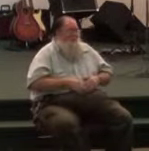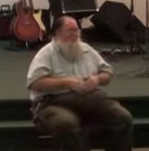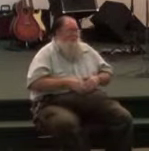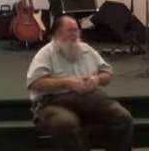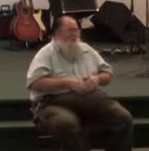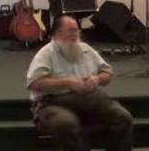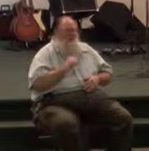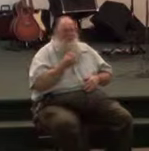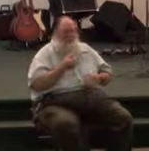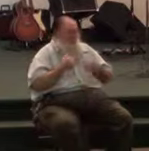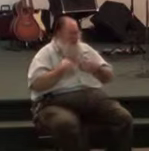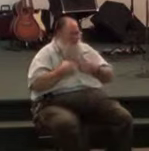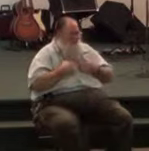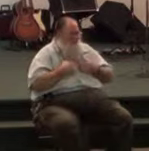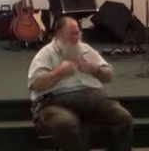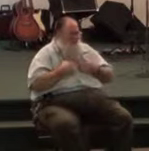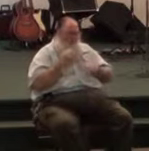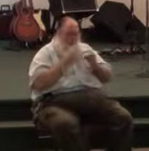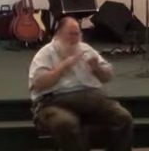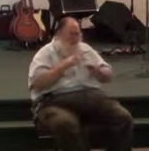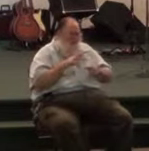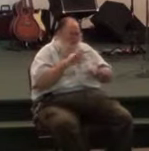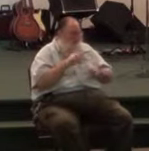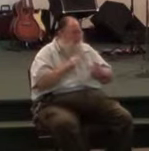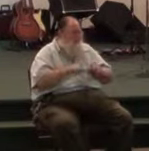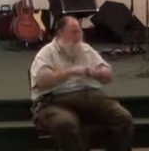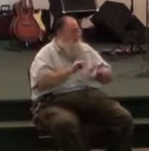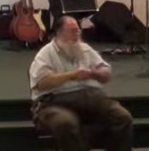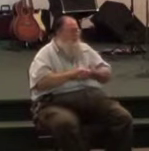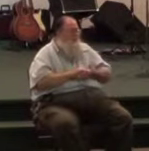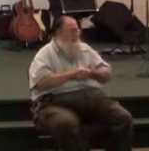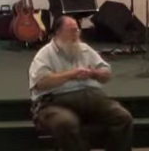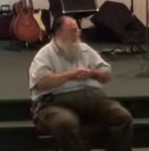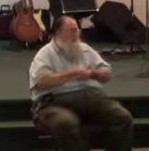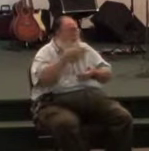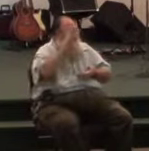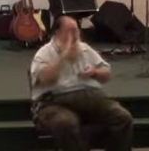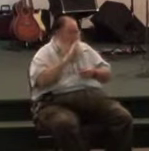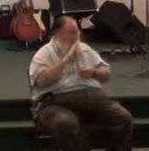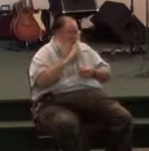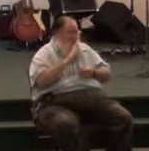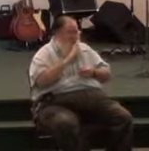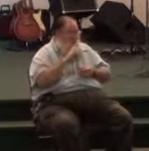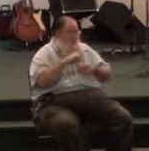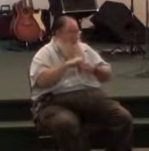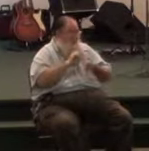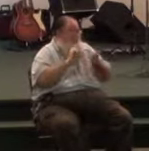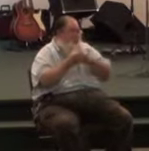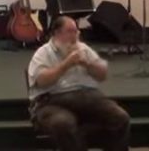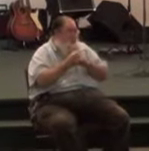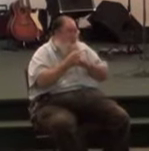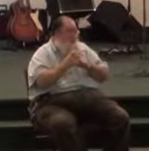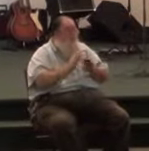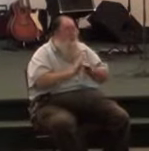Don't have a judgmental spirit like that, guys and gals. God is in the changing